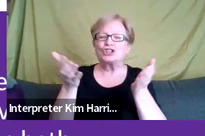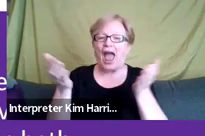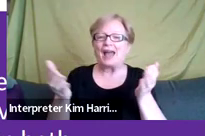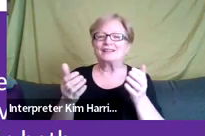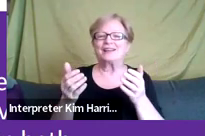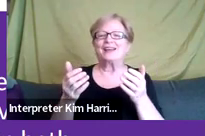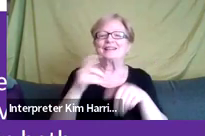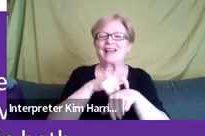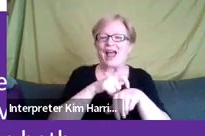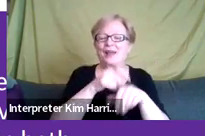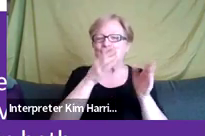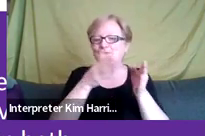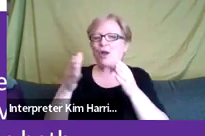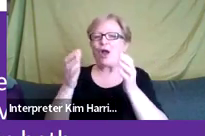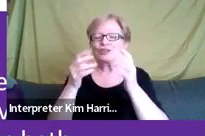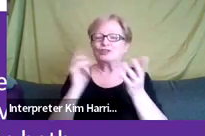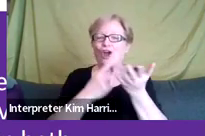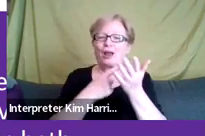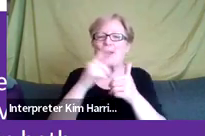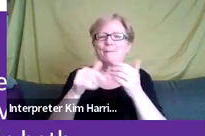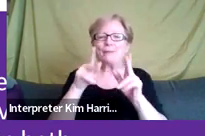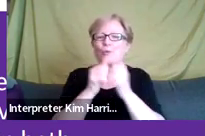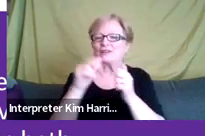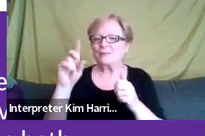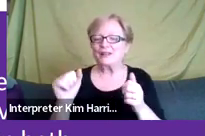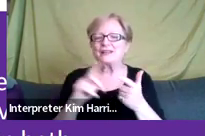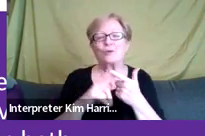with disabilities. So college is really where